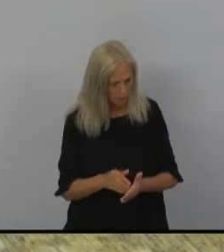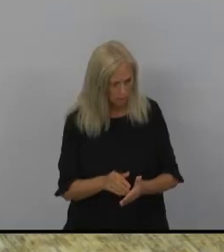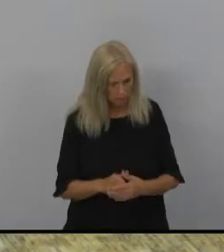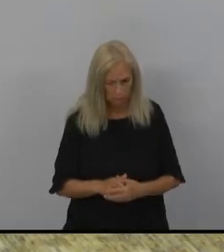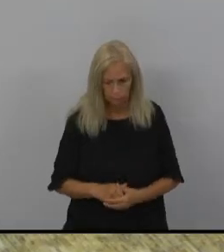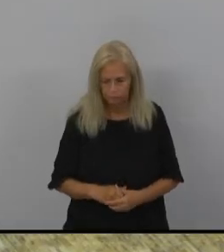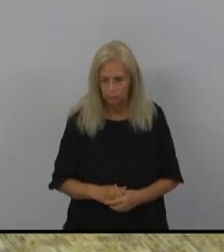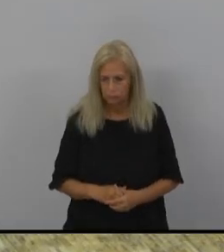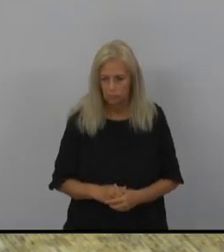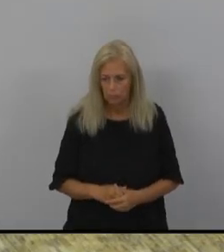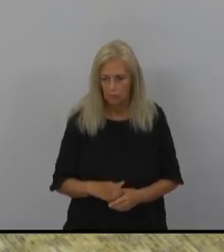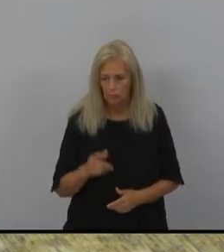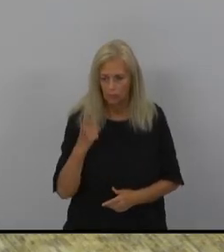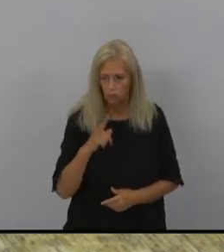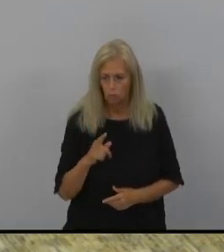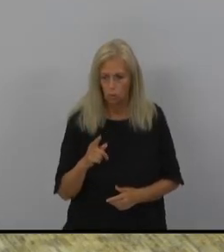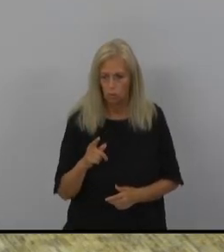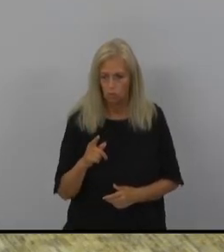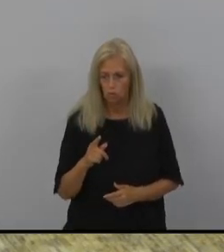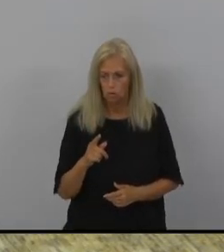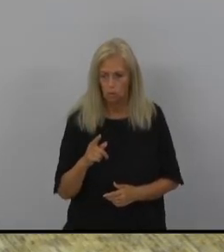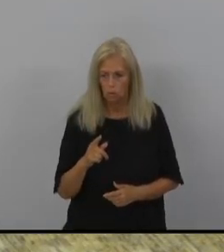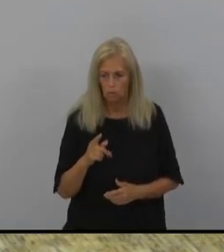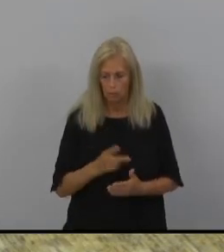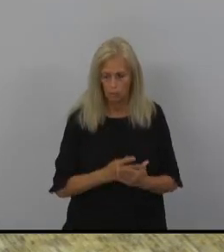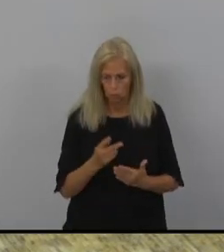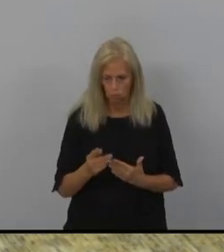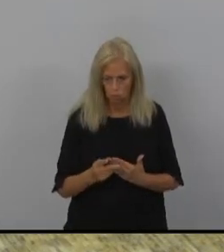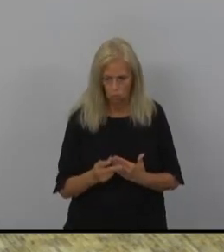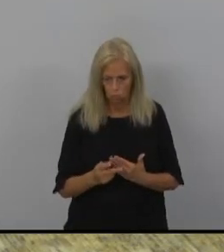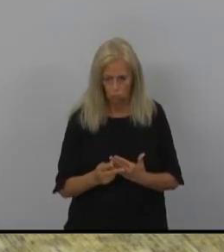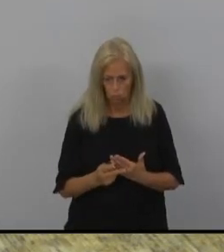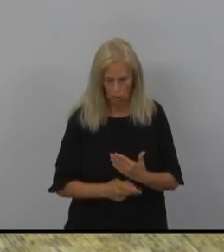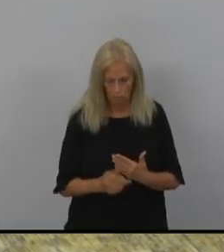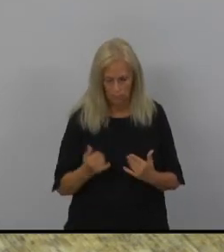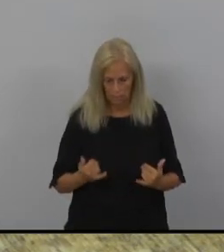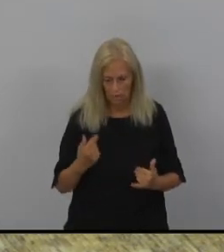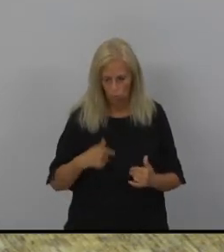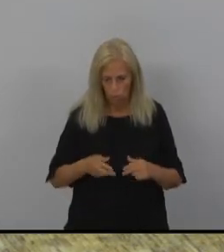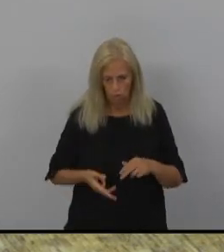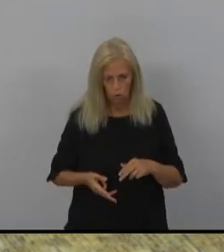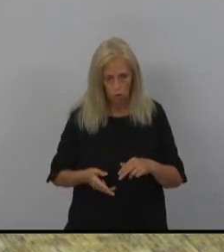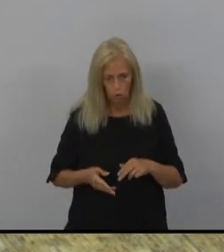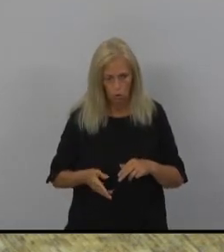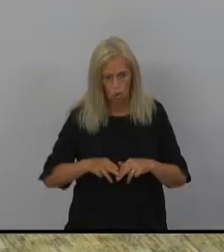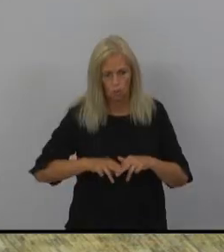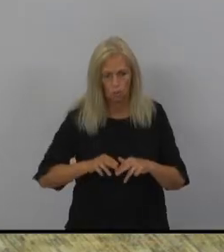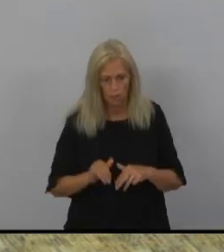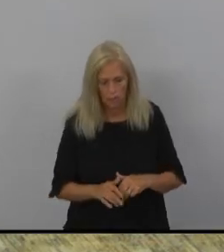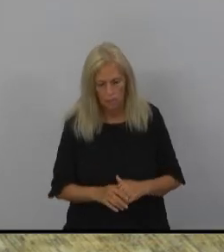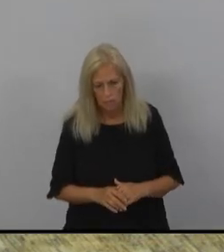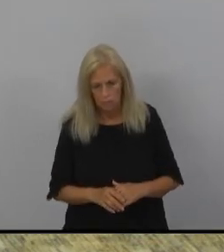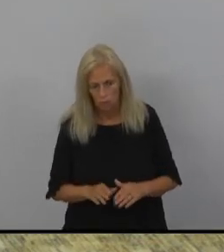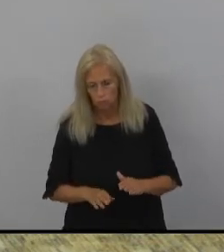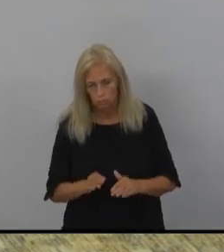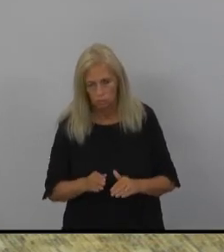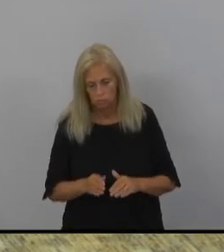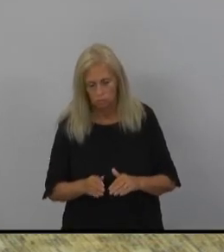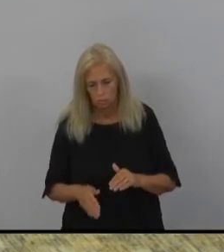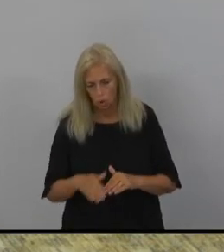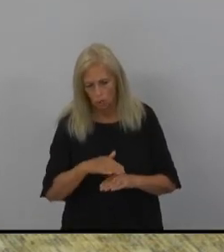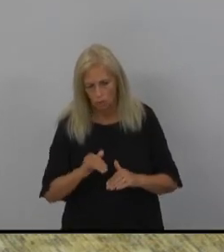fund balance for your program, and we're over that amount. Is it hard? It just seems